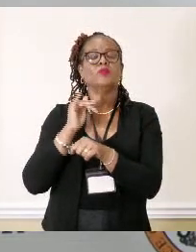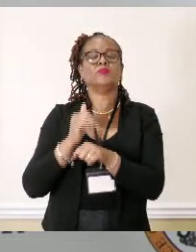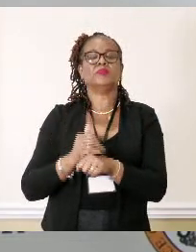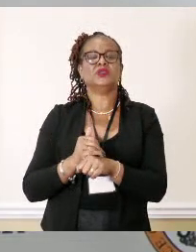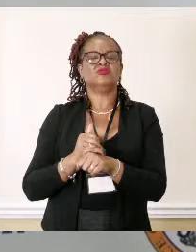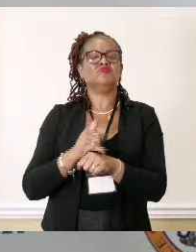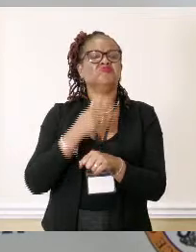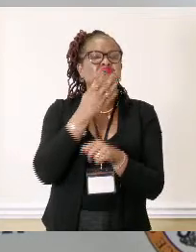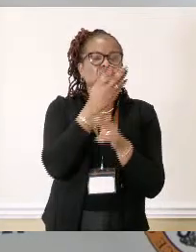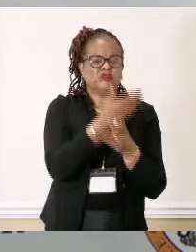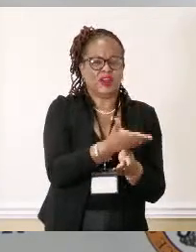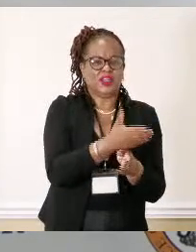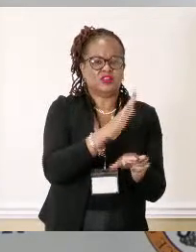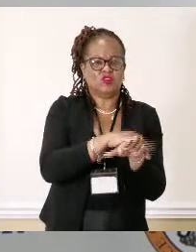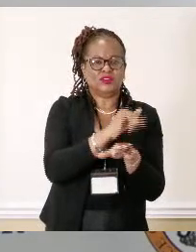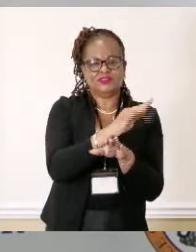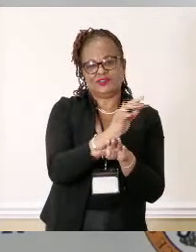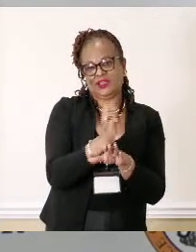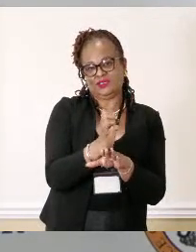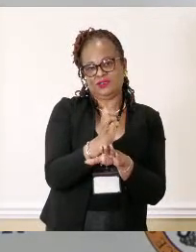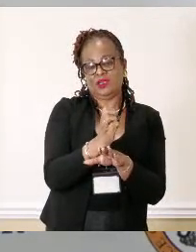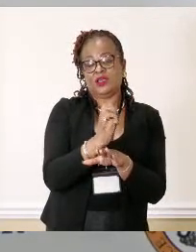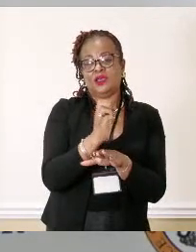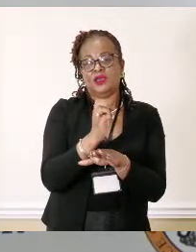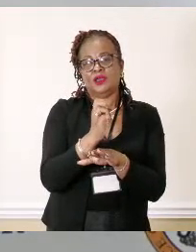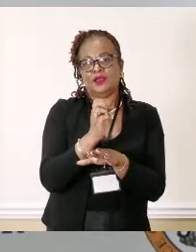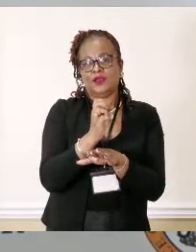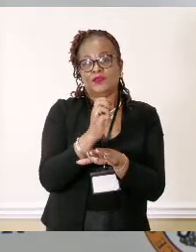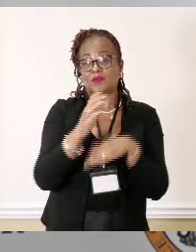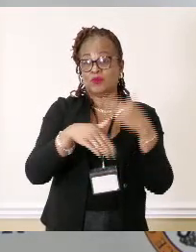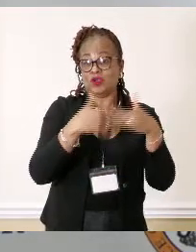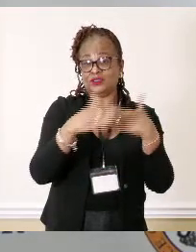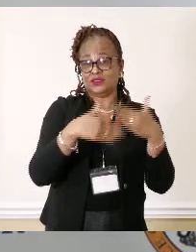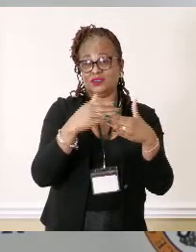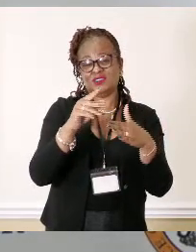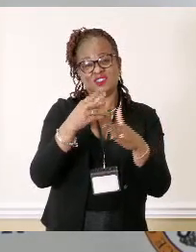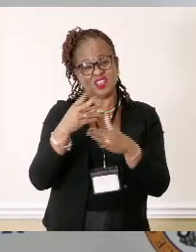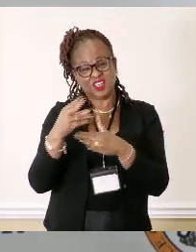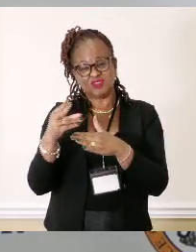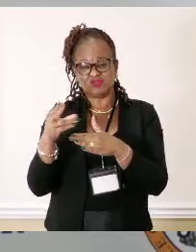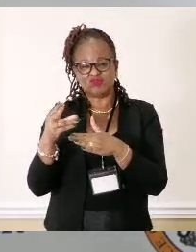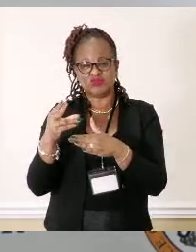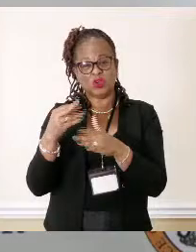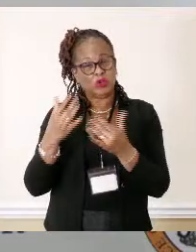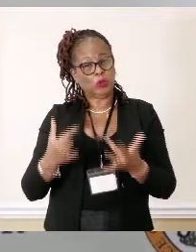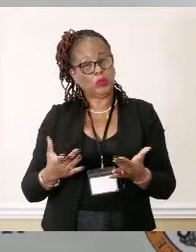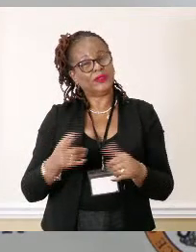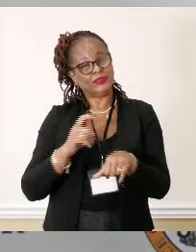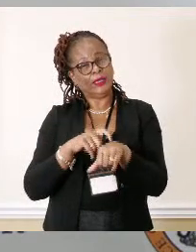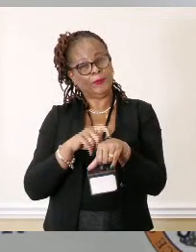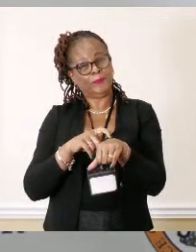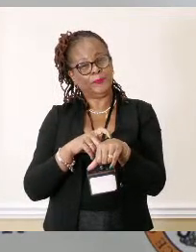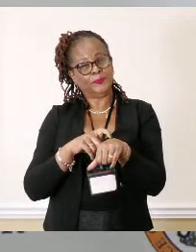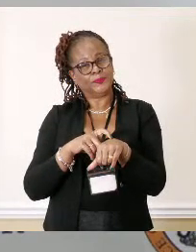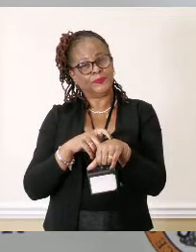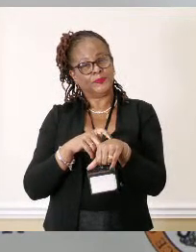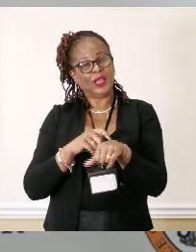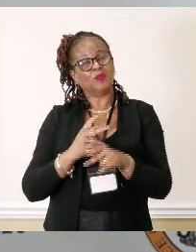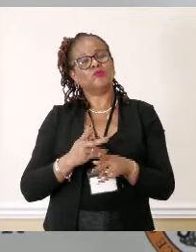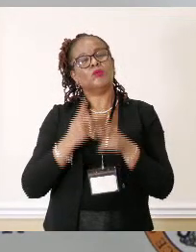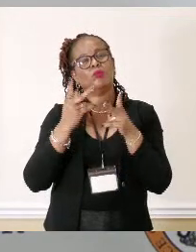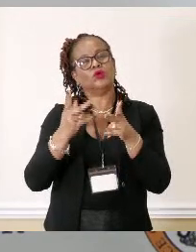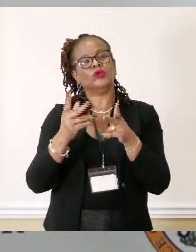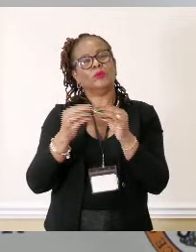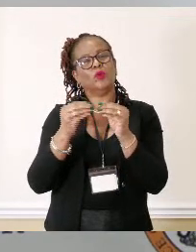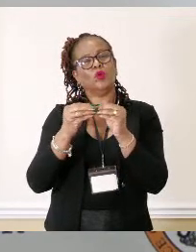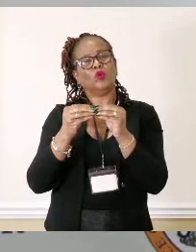the site. However, the online appointment process cuts down on wait times and promotes a